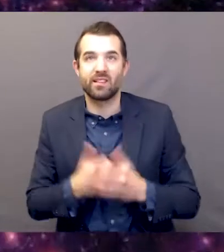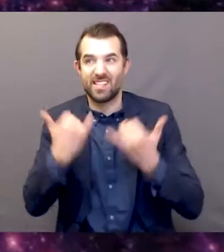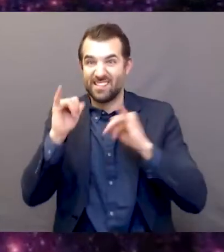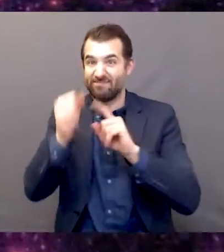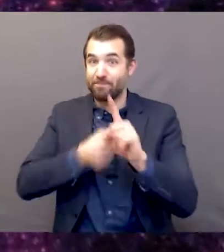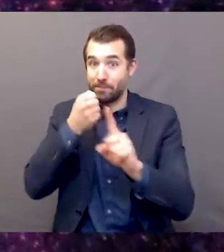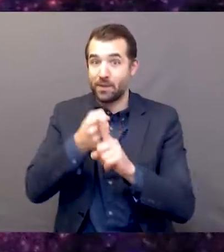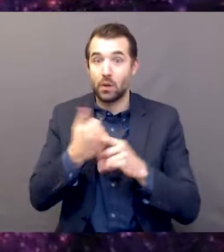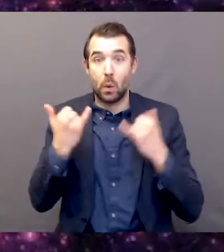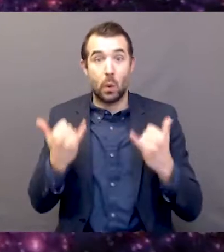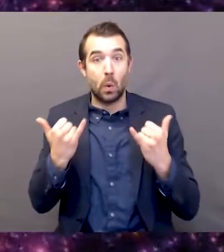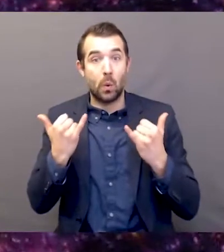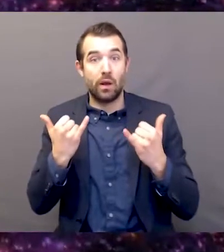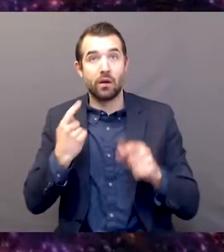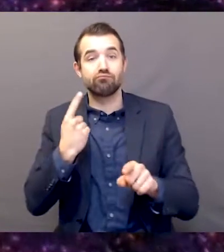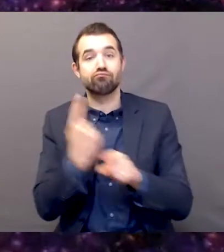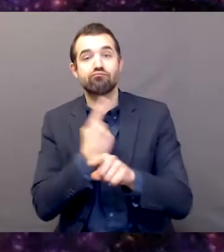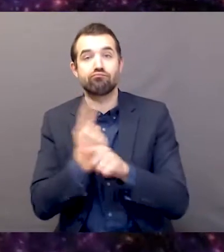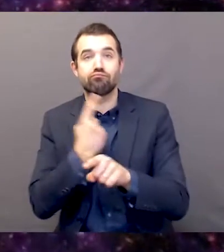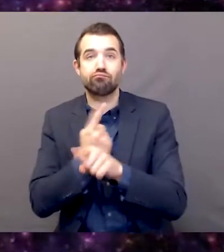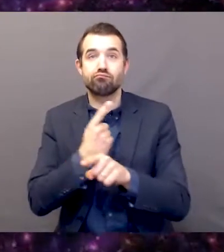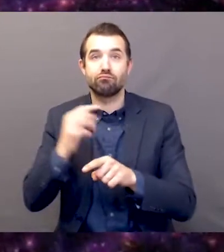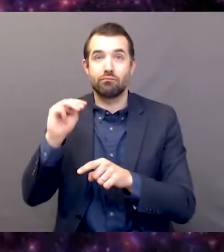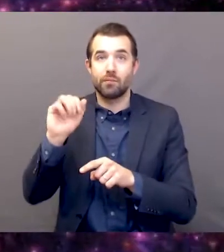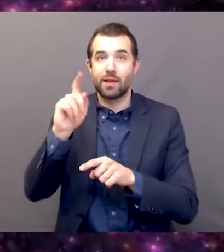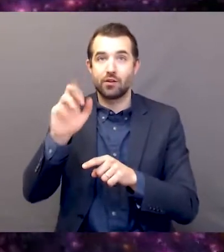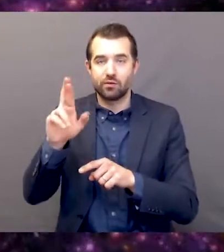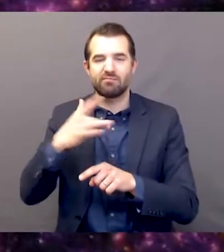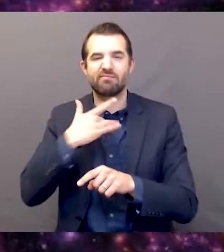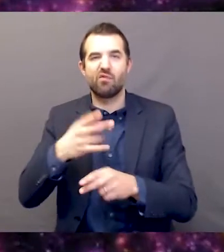there's the ordinary matter here. We usually refer